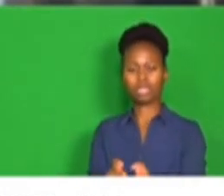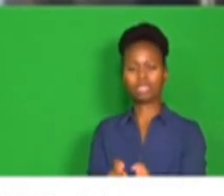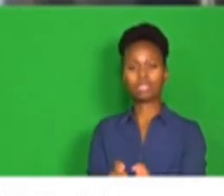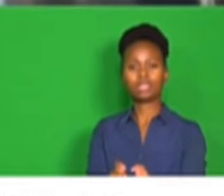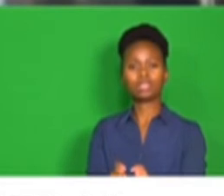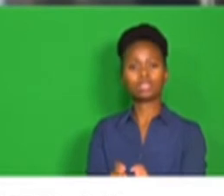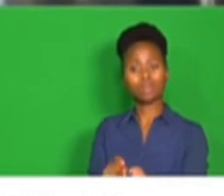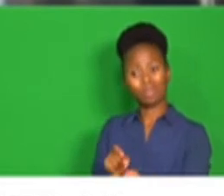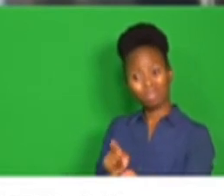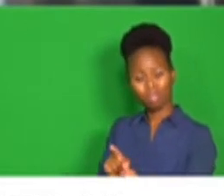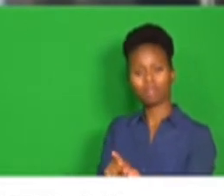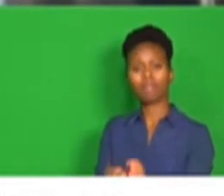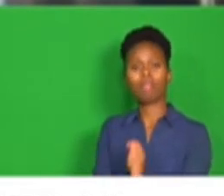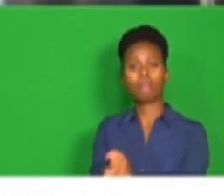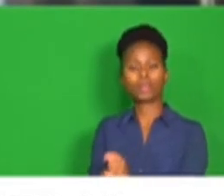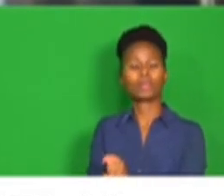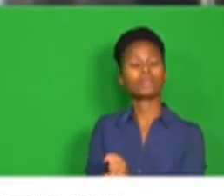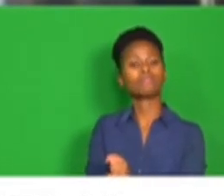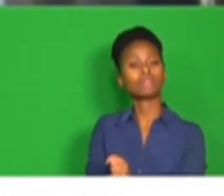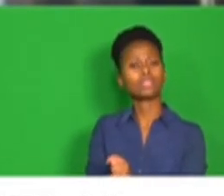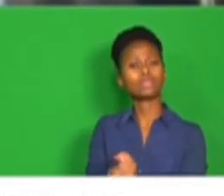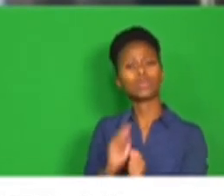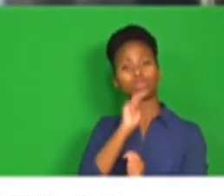bank's expected